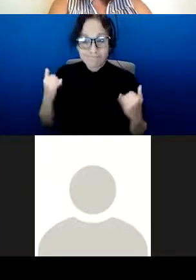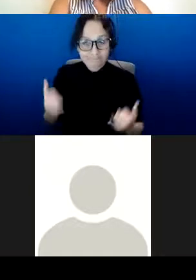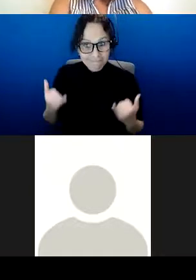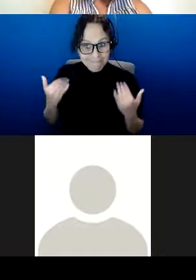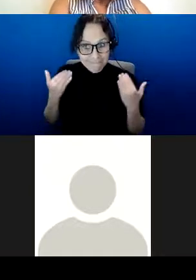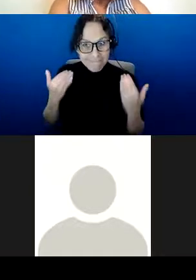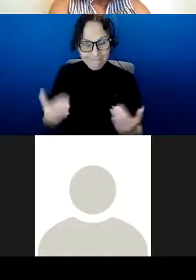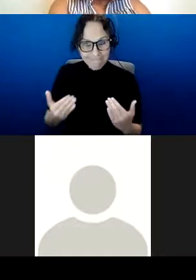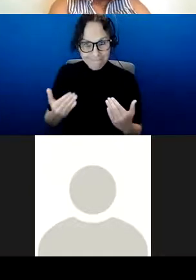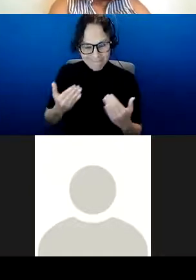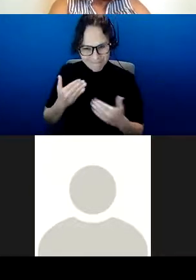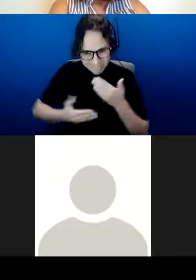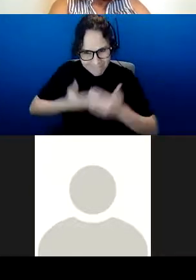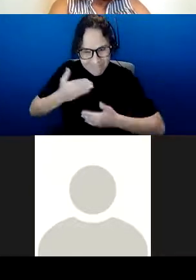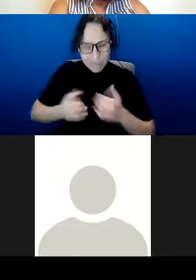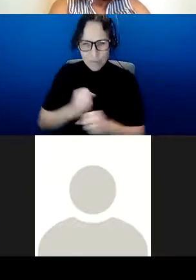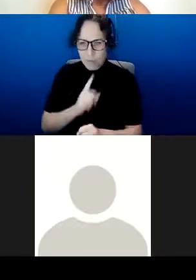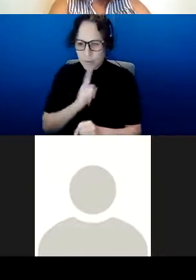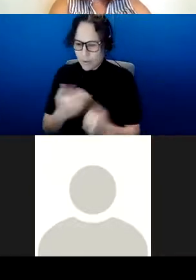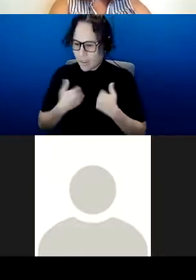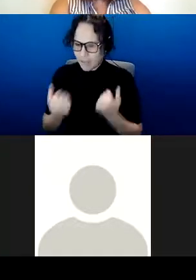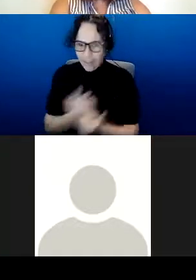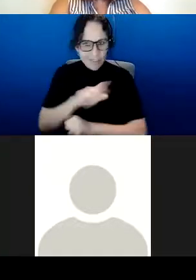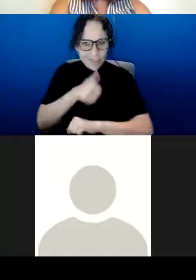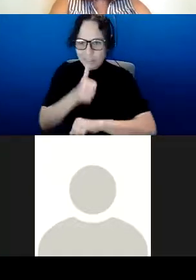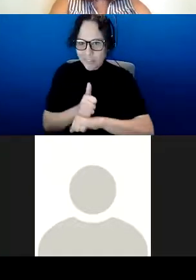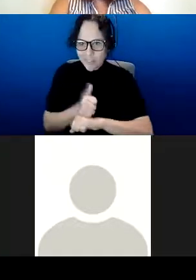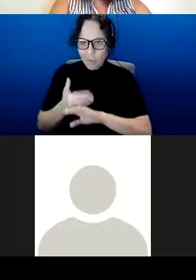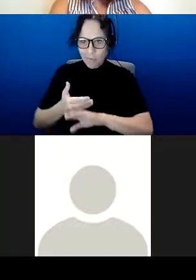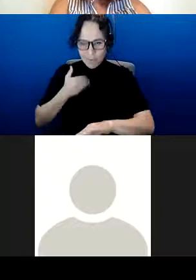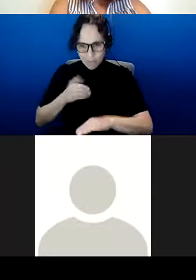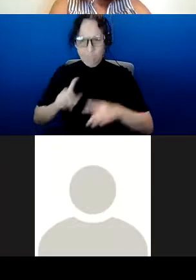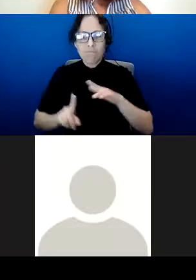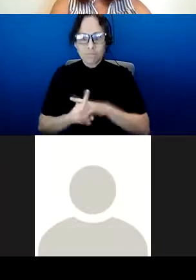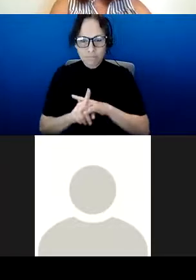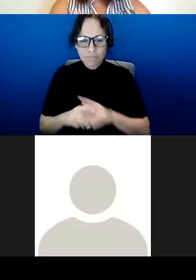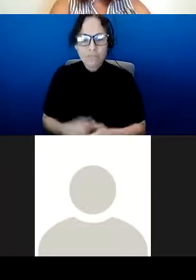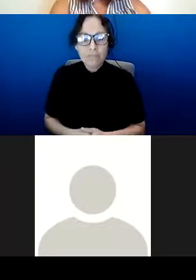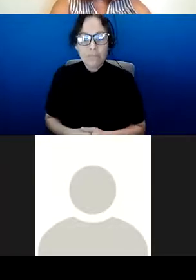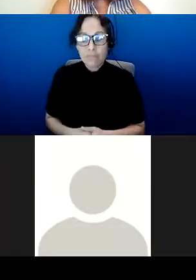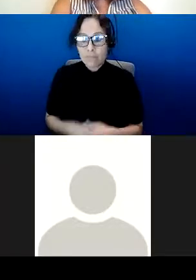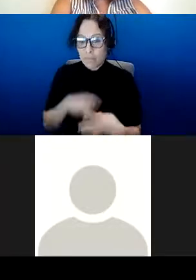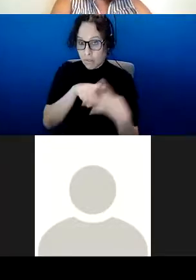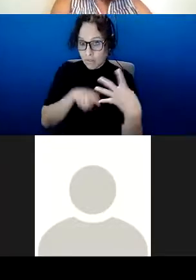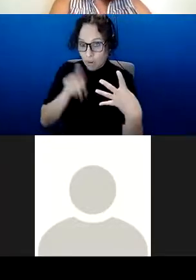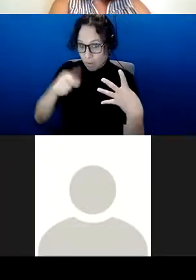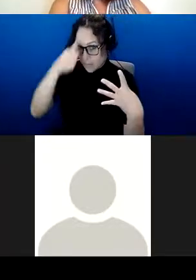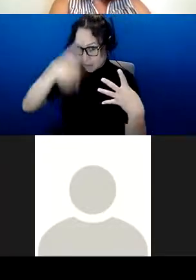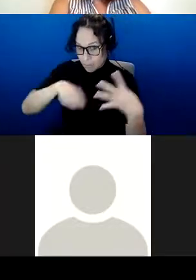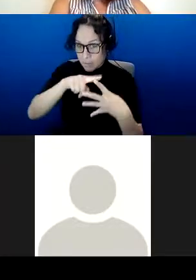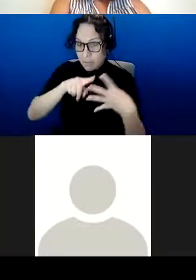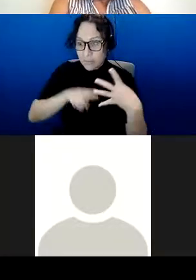and go through, make sure we have everything set up before the visit. 4 things we need to remember.